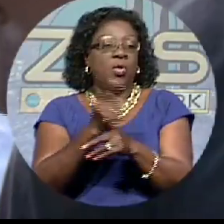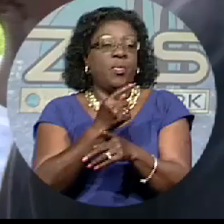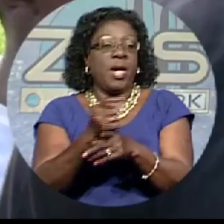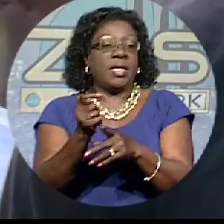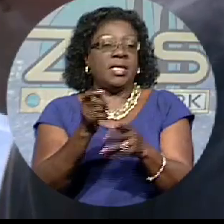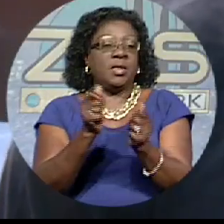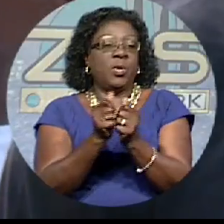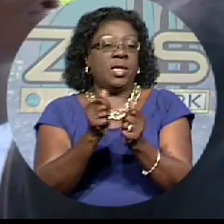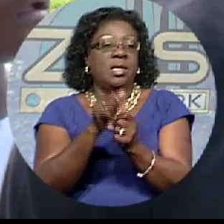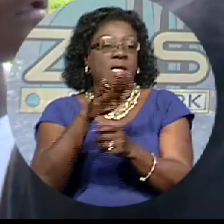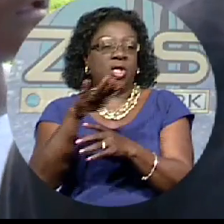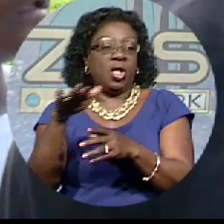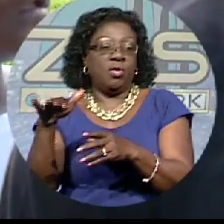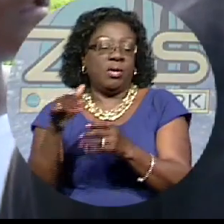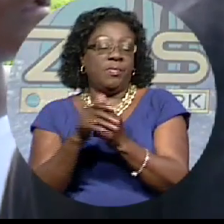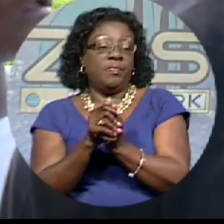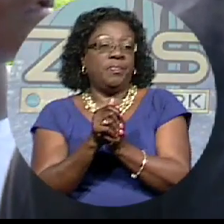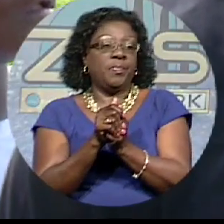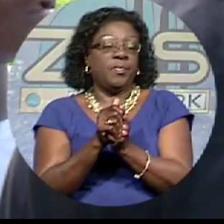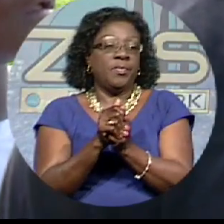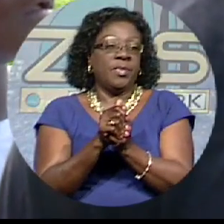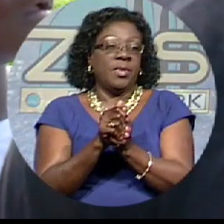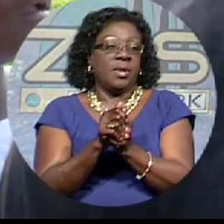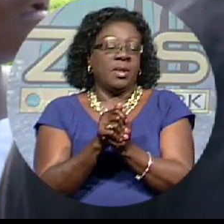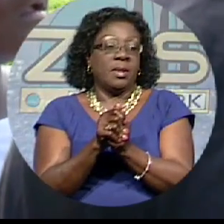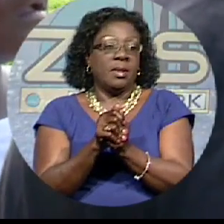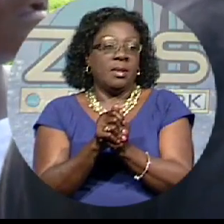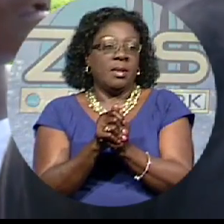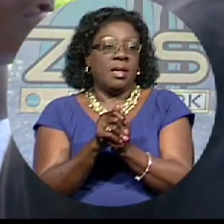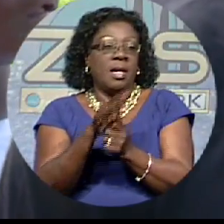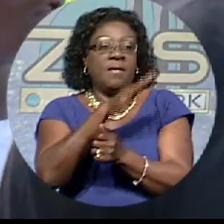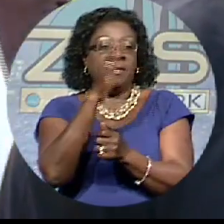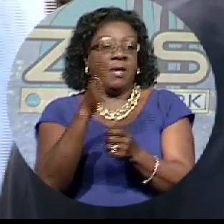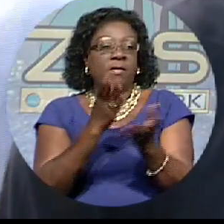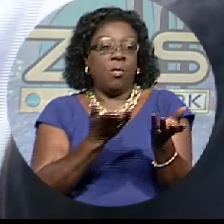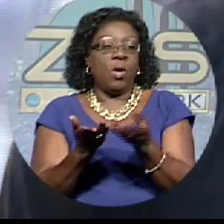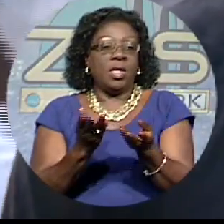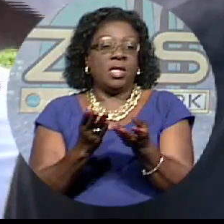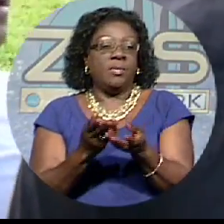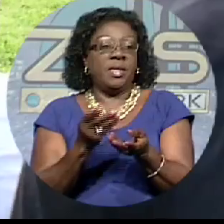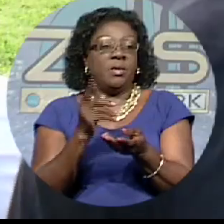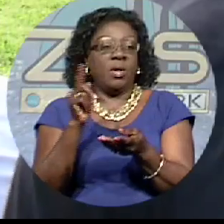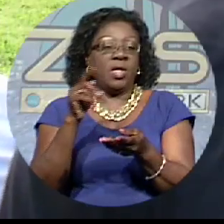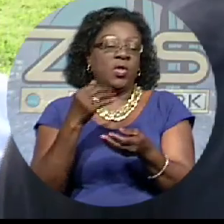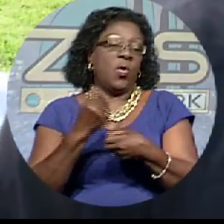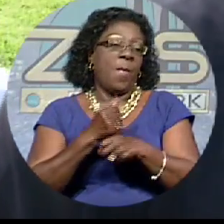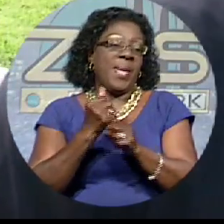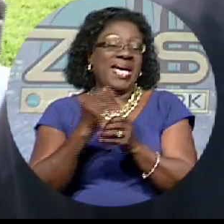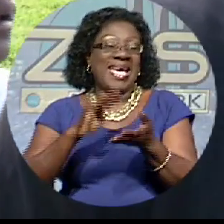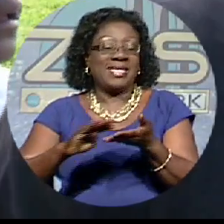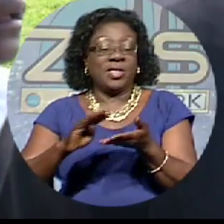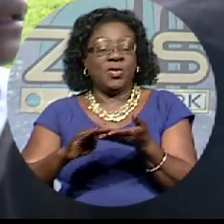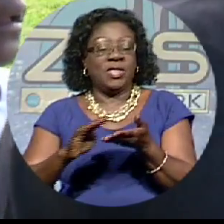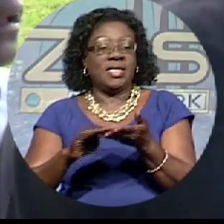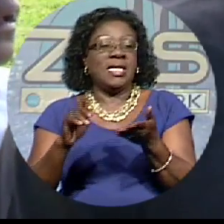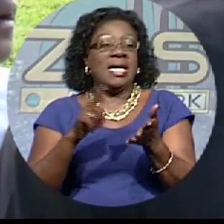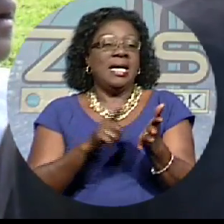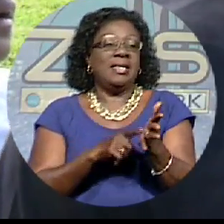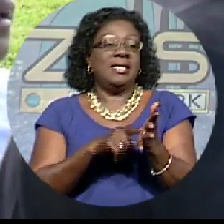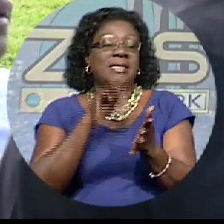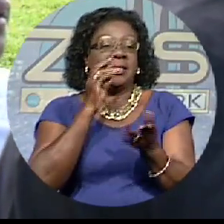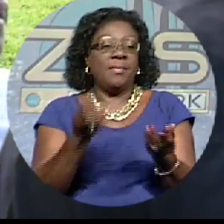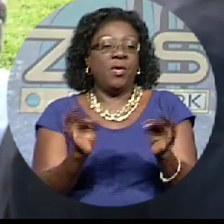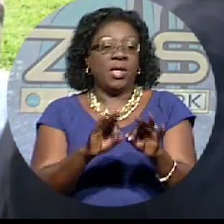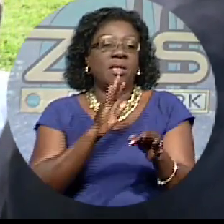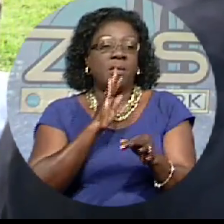sometimes it feels as if you're behind the 8 ball, but I've never wanted to be one to make excuses. And this is important. It's important for me to be home,